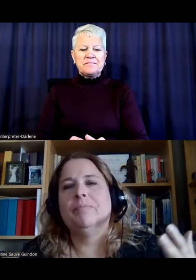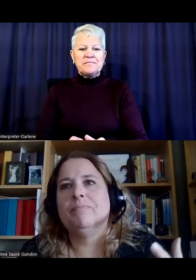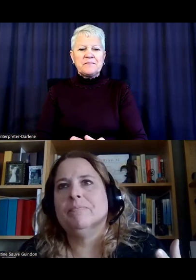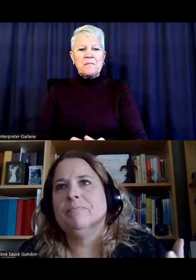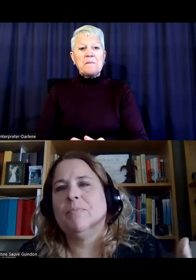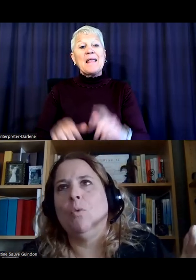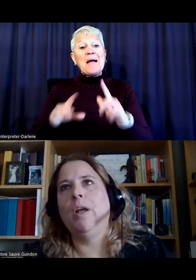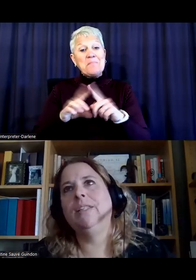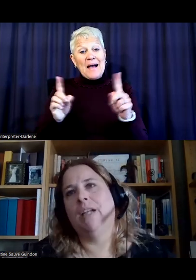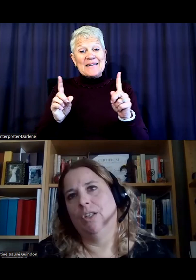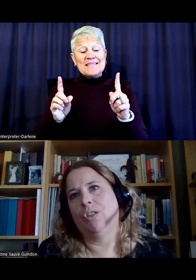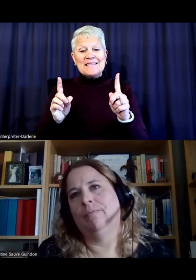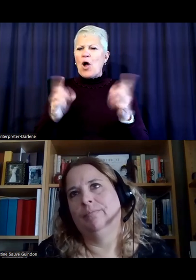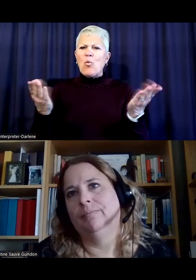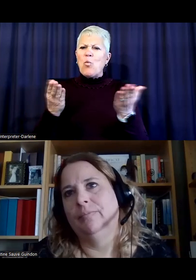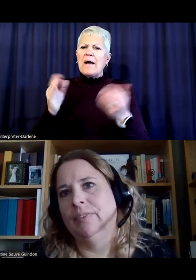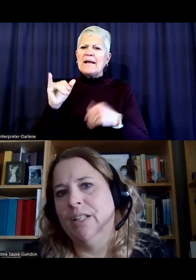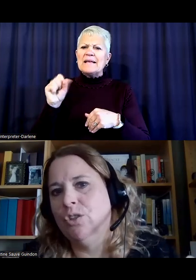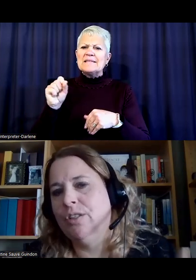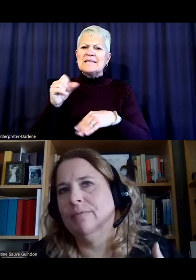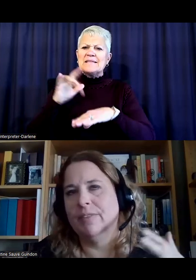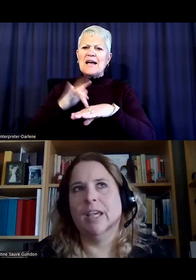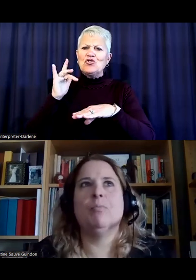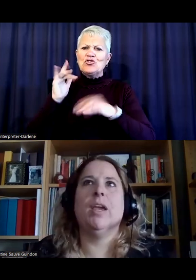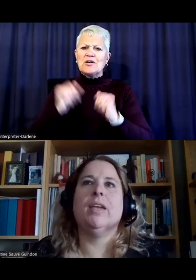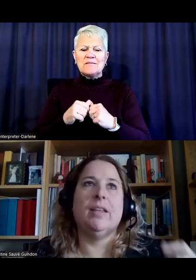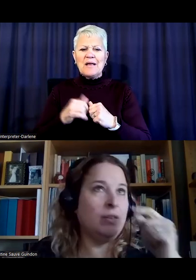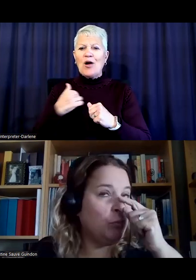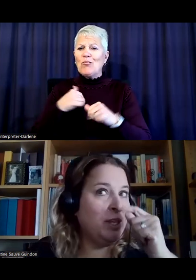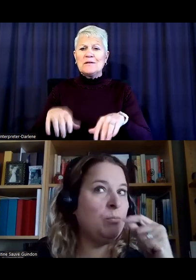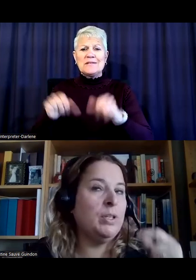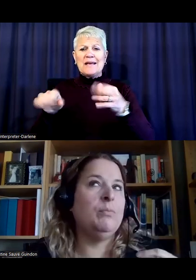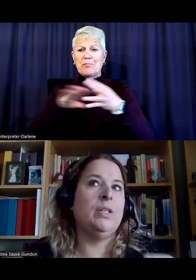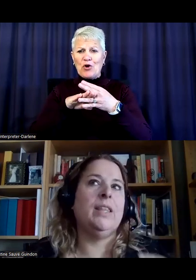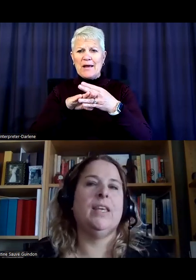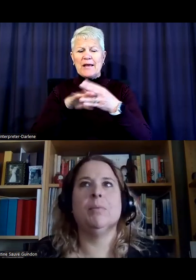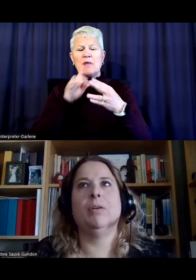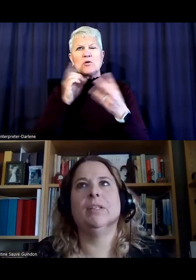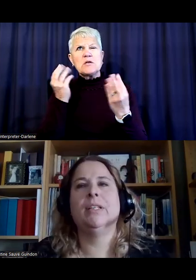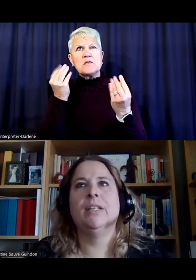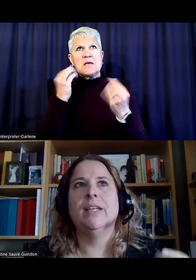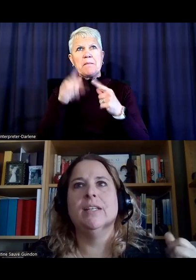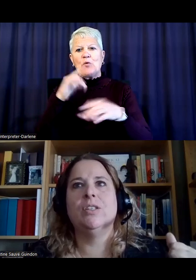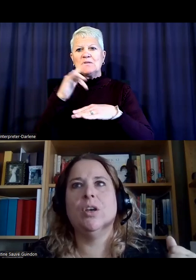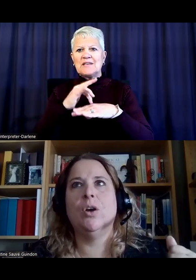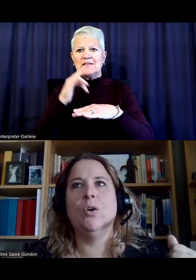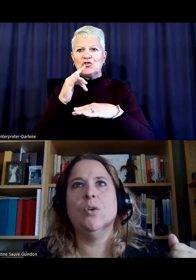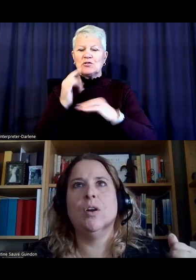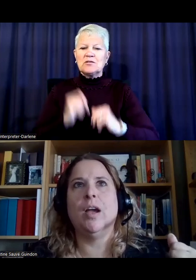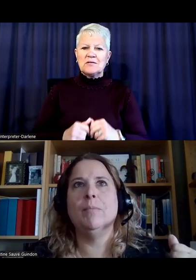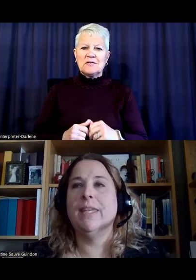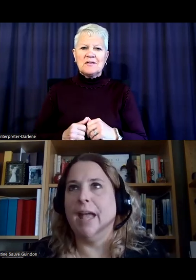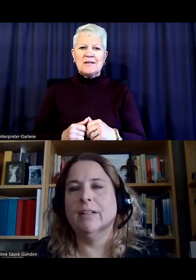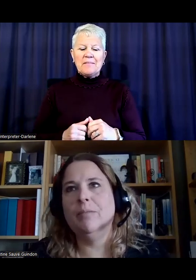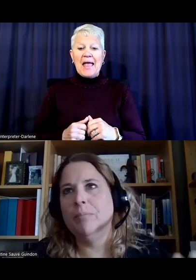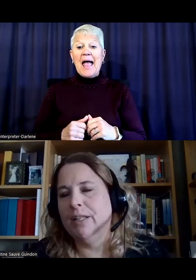But what is touch? Let's just take a break and really think about it. So